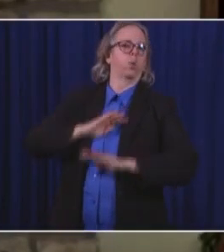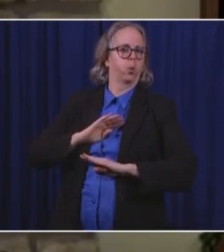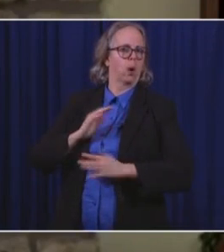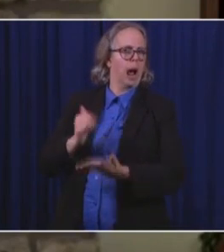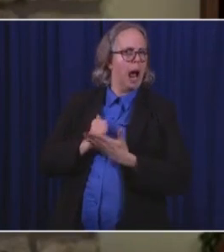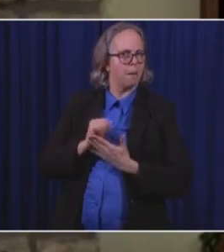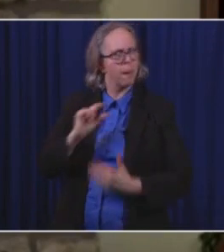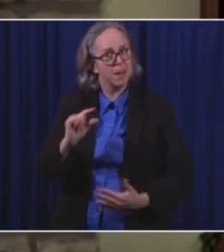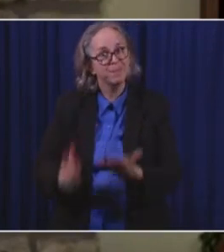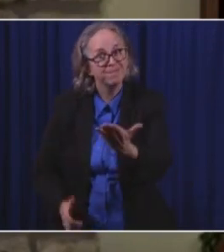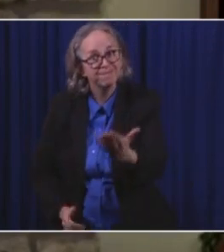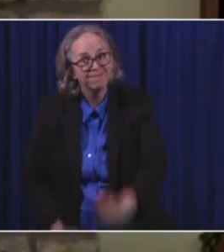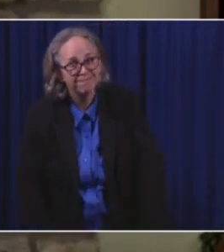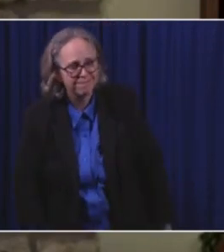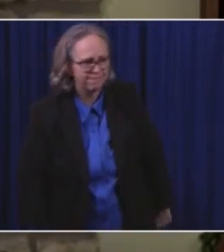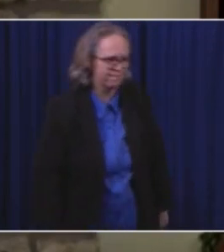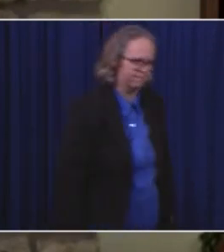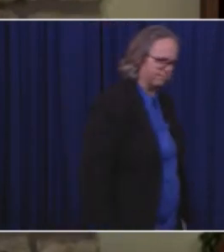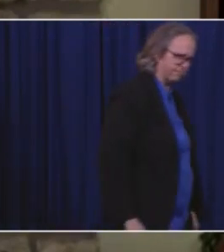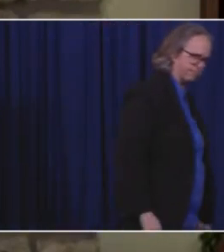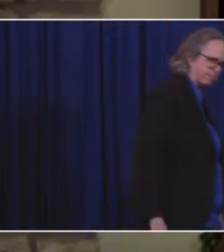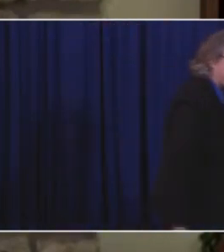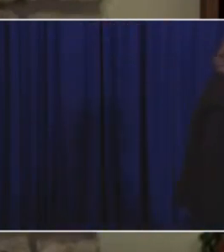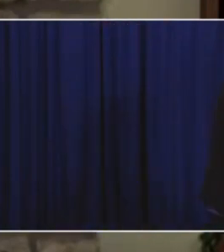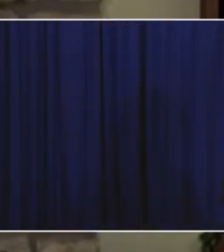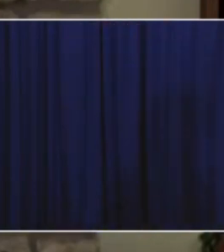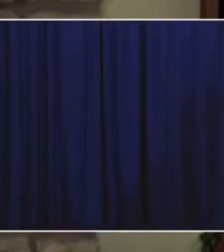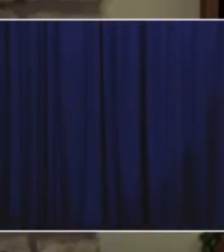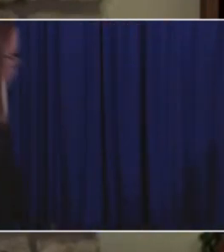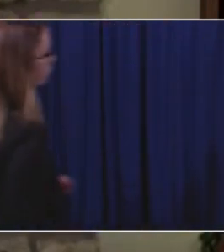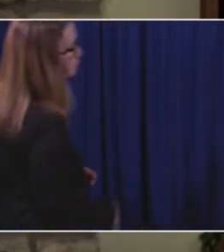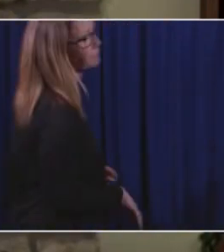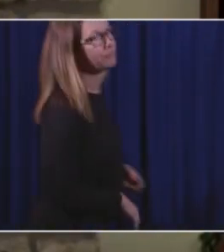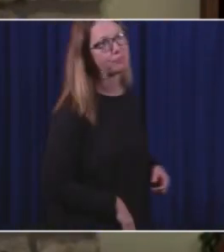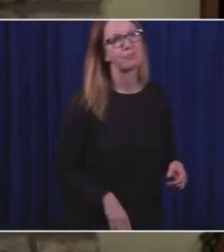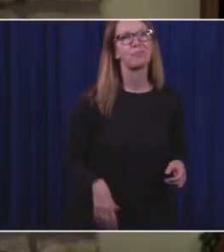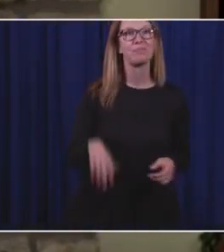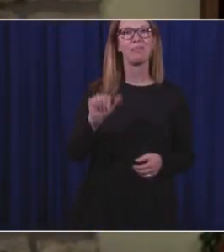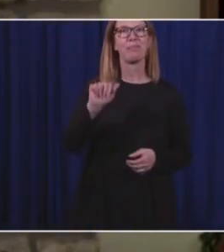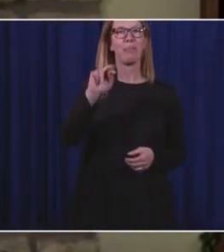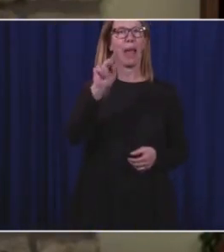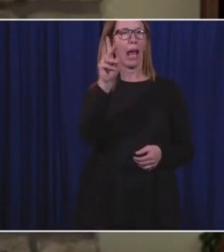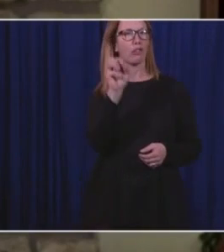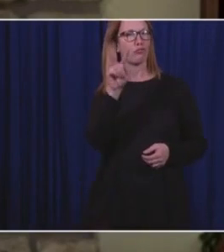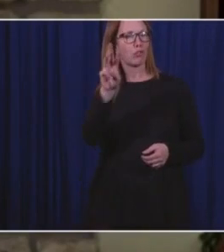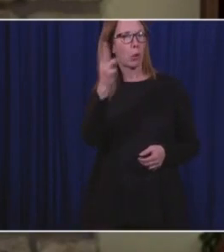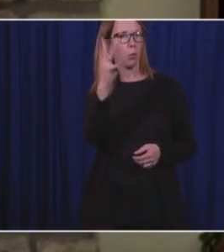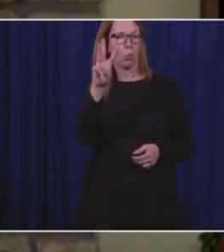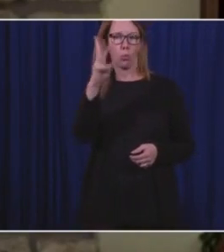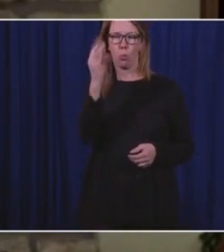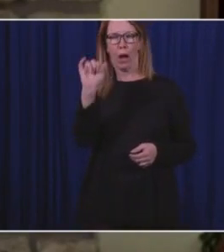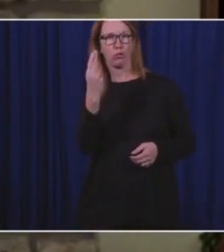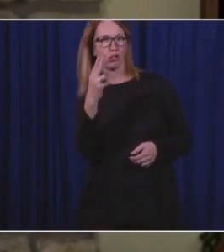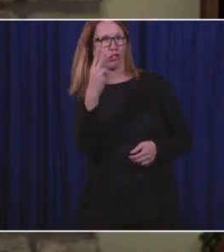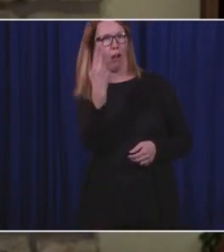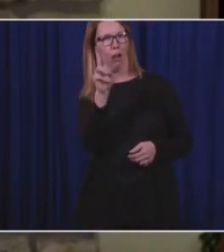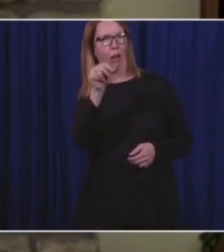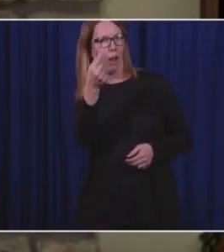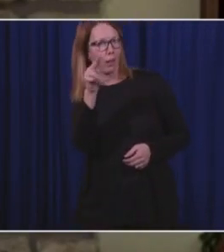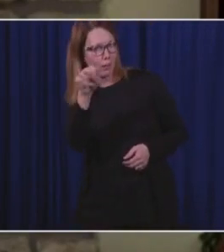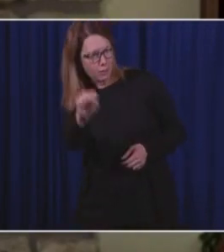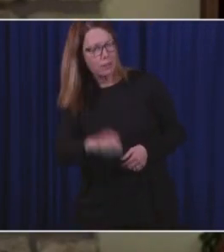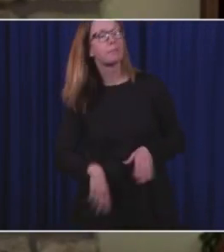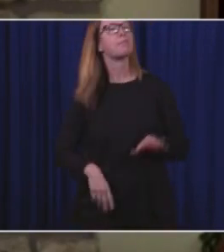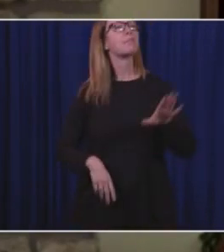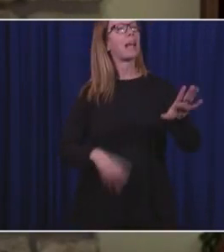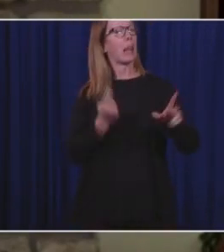Next question is from Andrew Welsh-Huggins at the Associated Press. Hi, Governor. Somewhat related